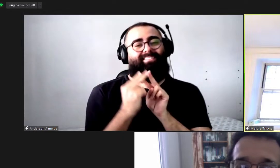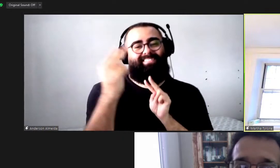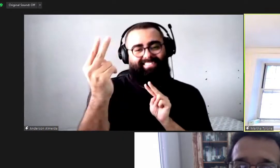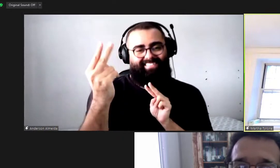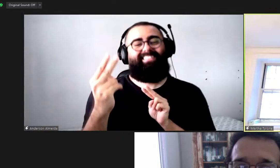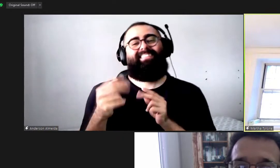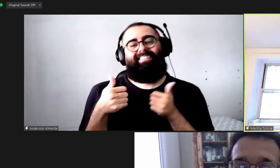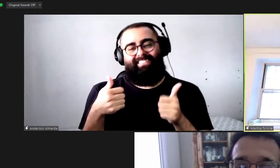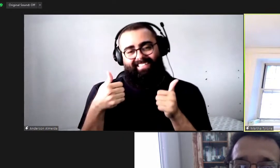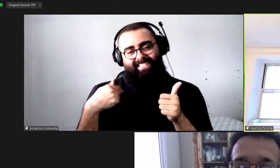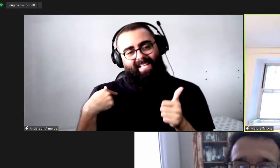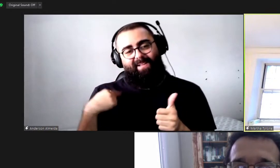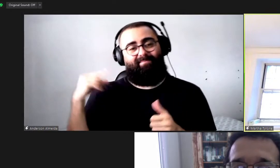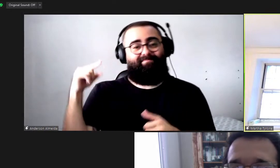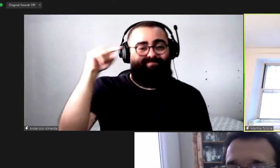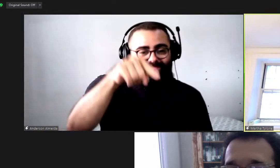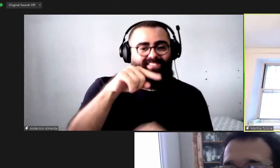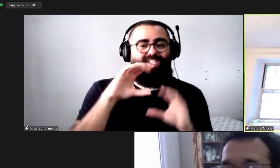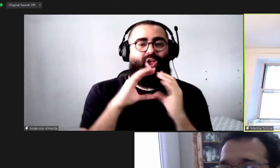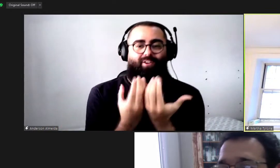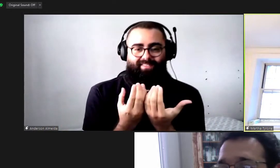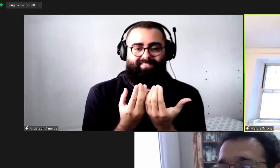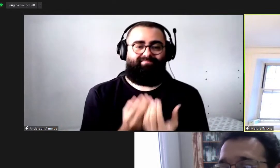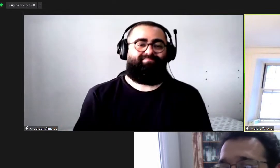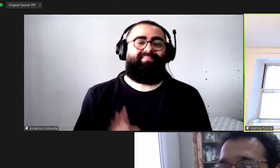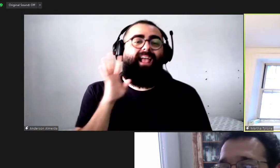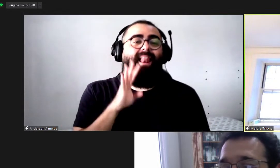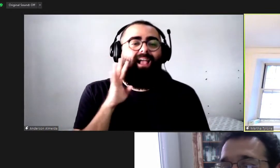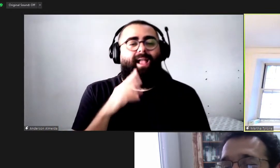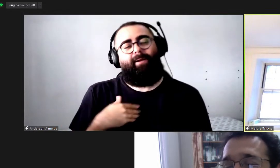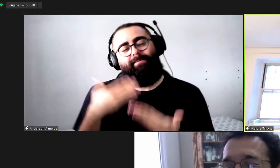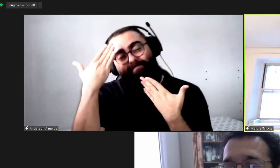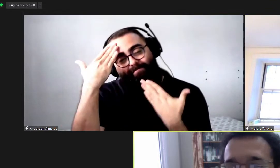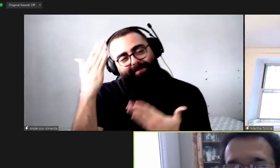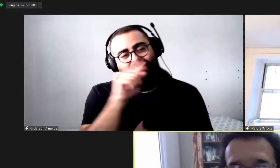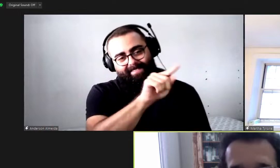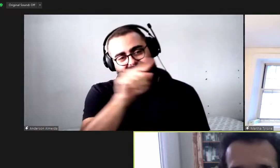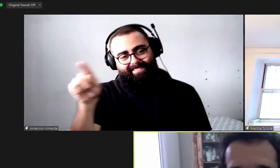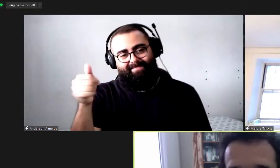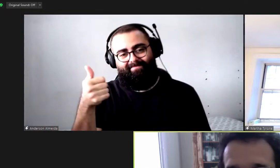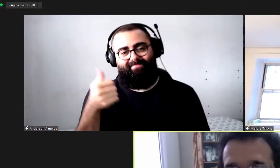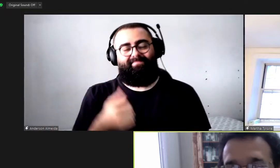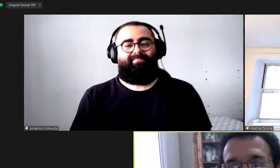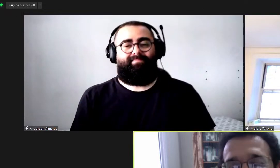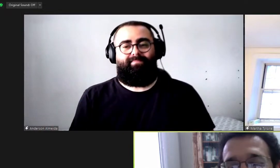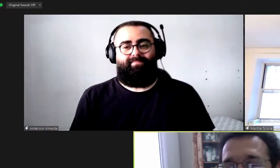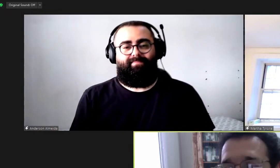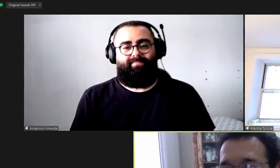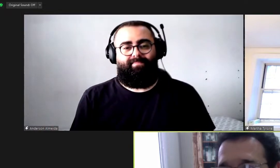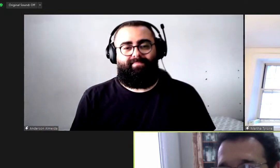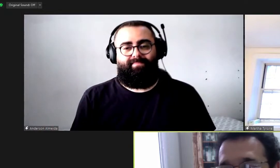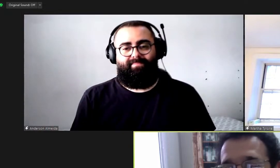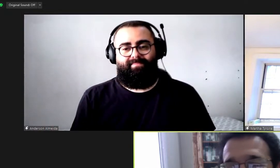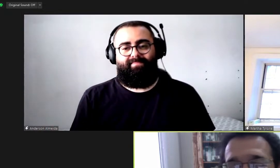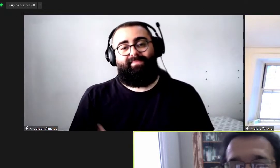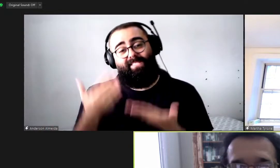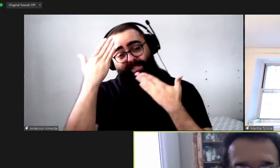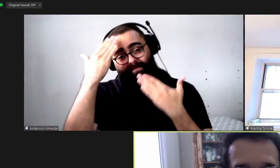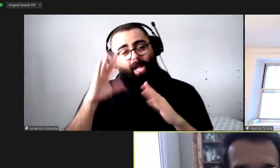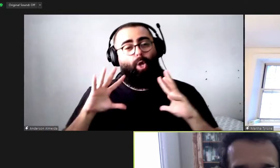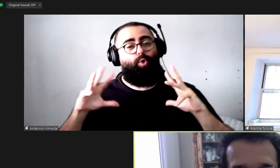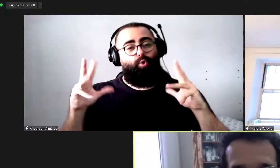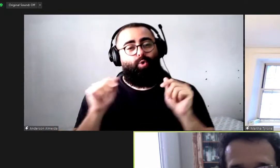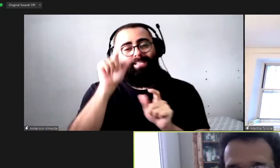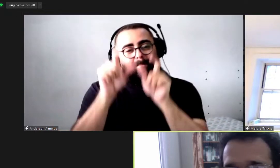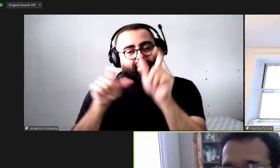up the format this way. No, this was great fun. Thanks so much. Thank you. Thank you, all of us. Thank you, all the public and the